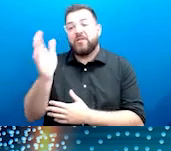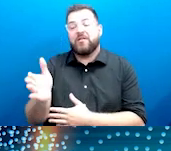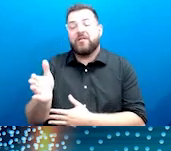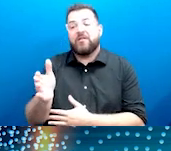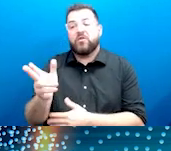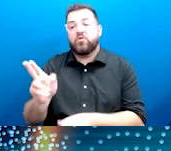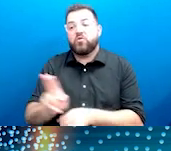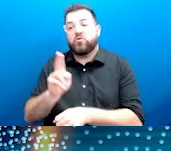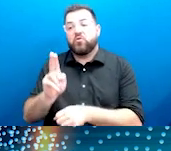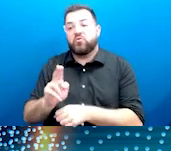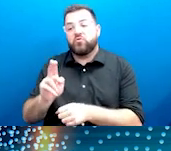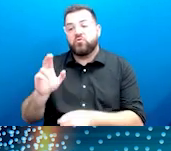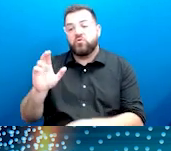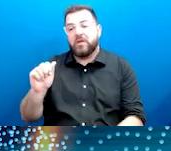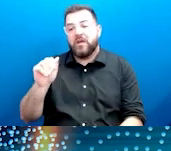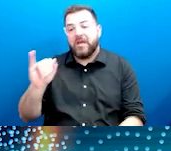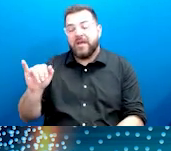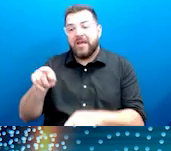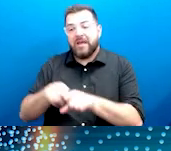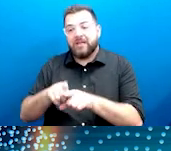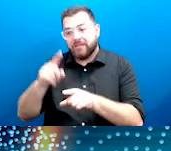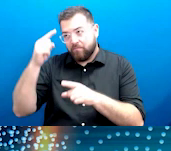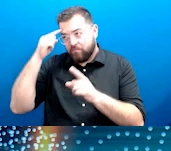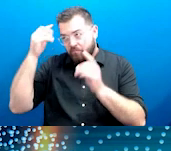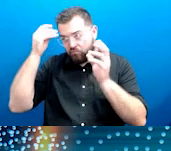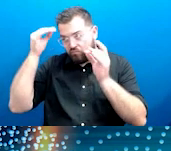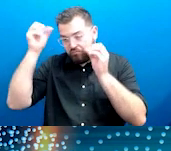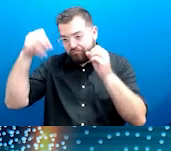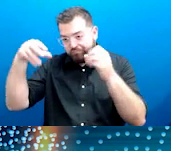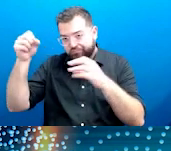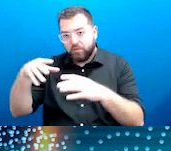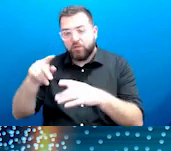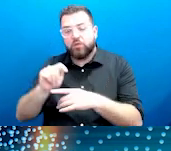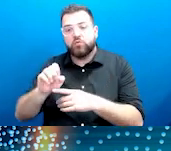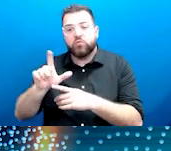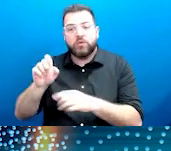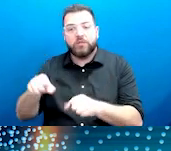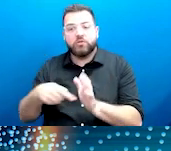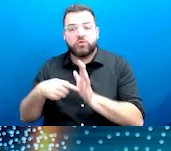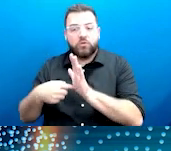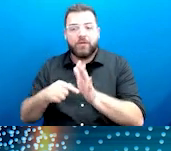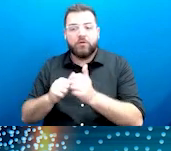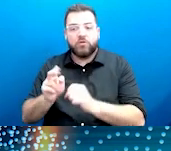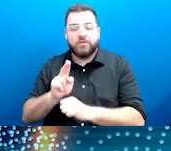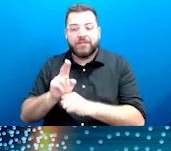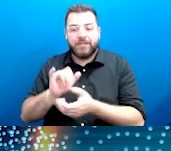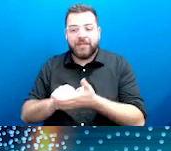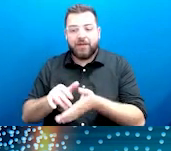use it as a brainstorming tool and show them how to use it that way. Possibly use it